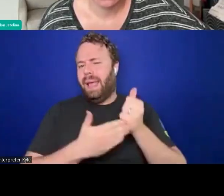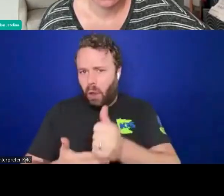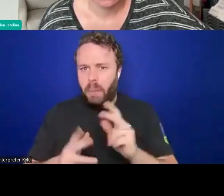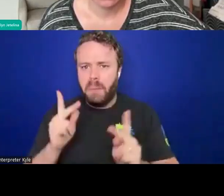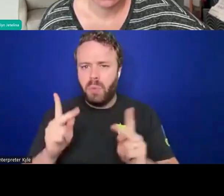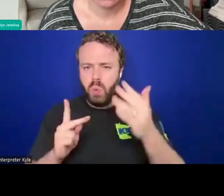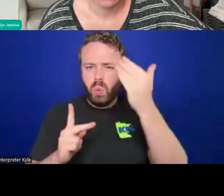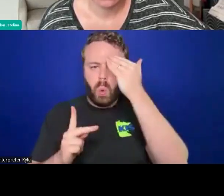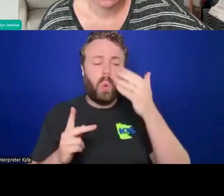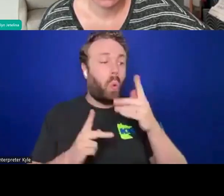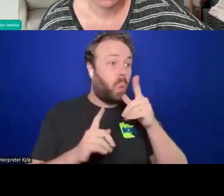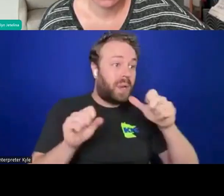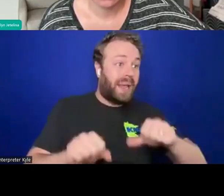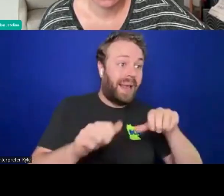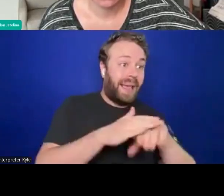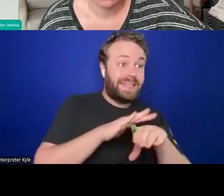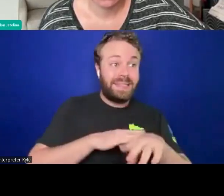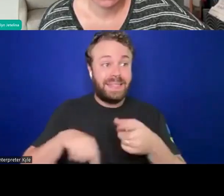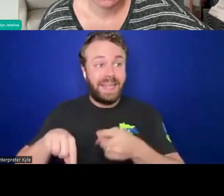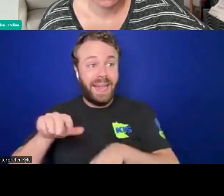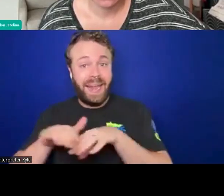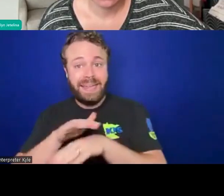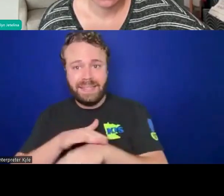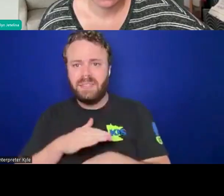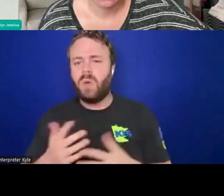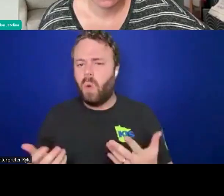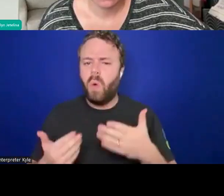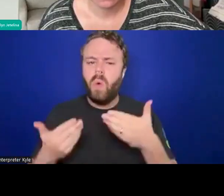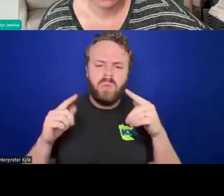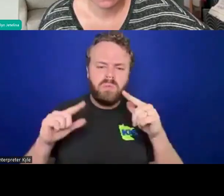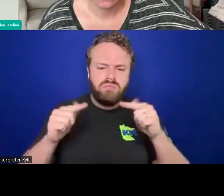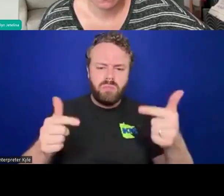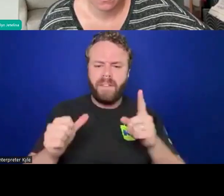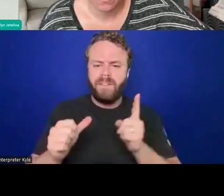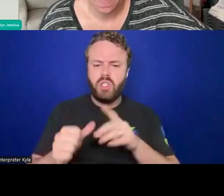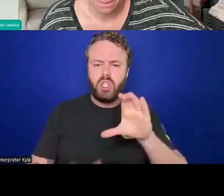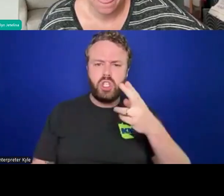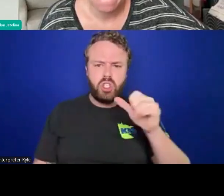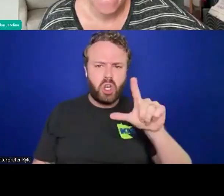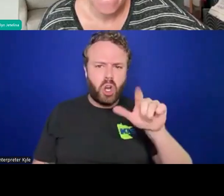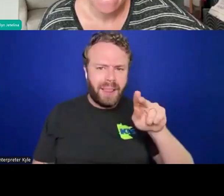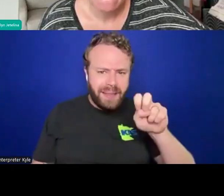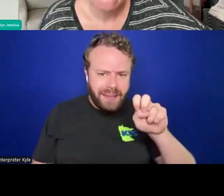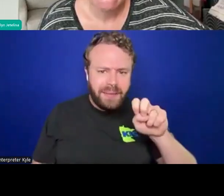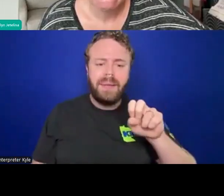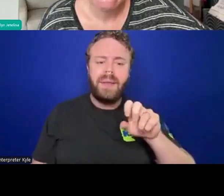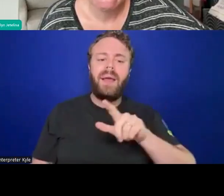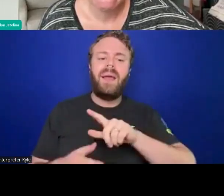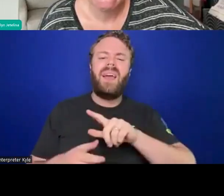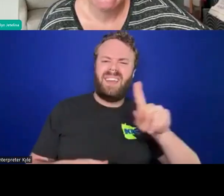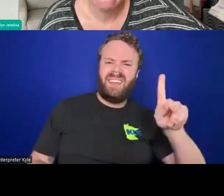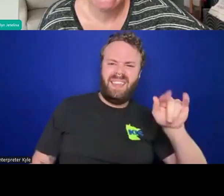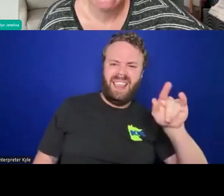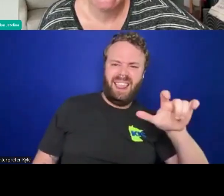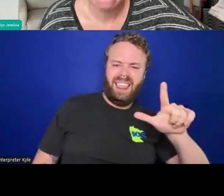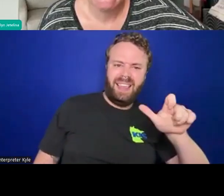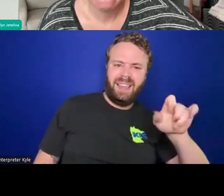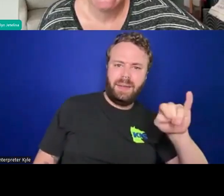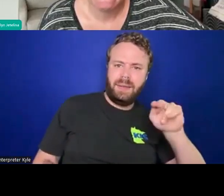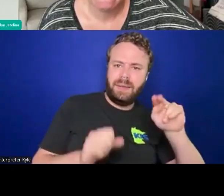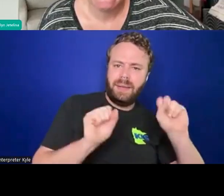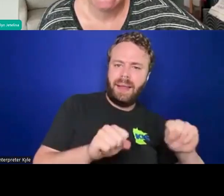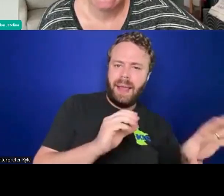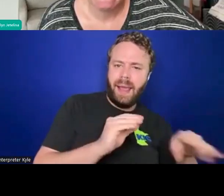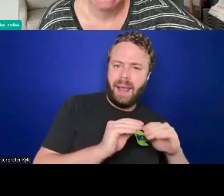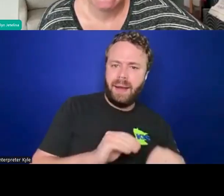the vaccines right now. So Charlene, why don't you kick us off on that, and then Caitlin chime in as needed. Great. So the high